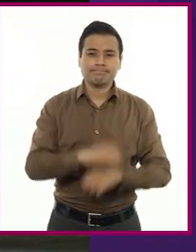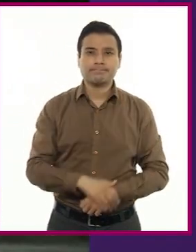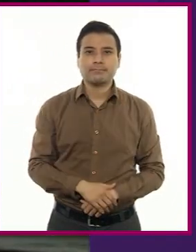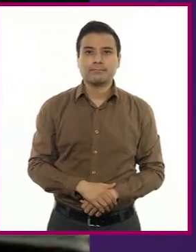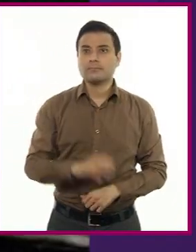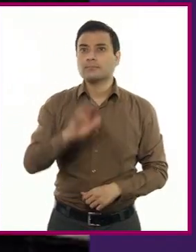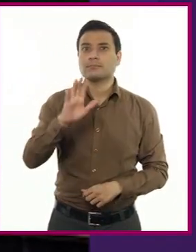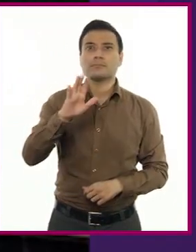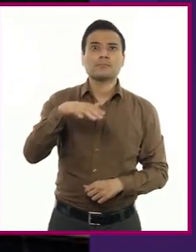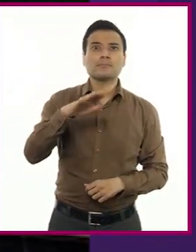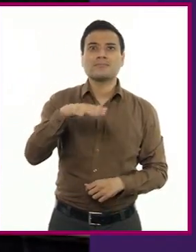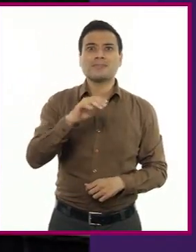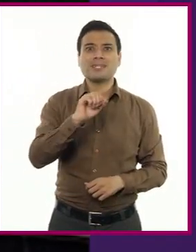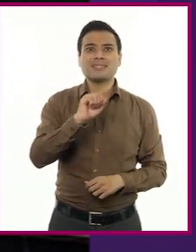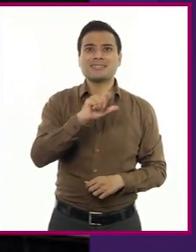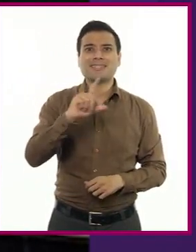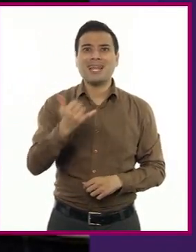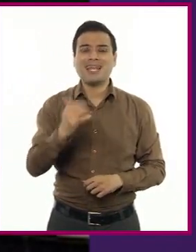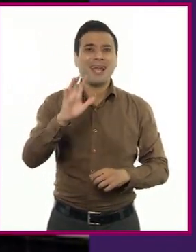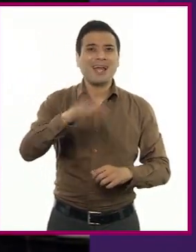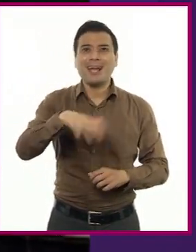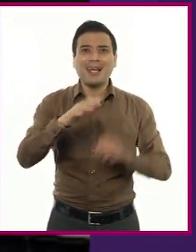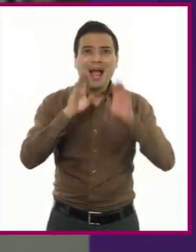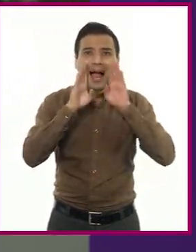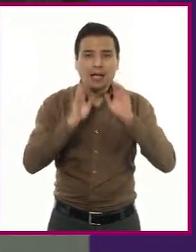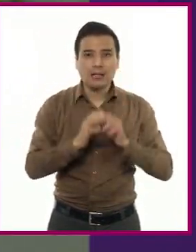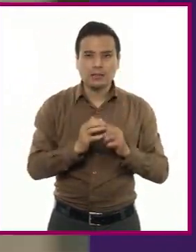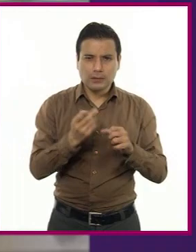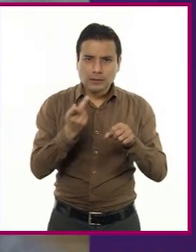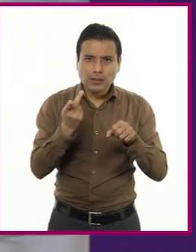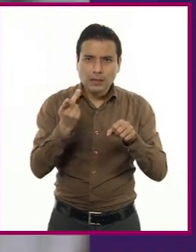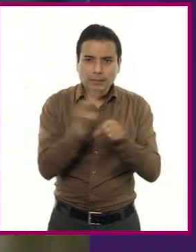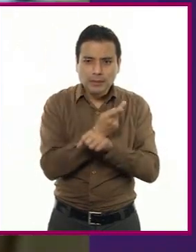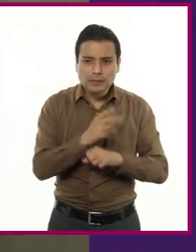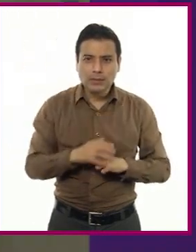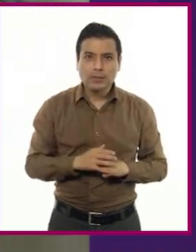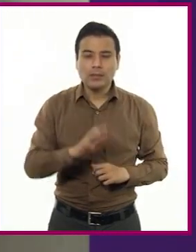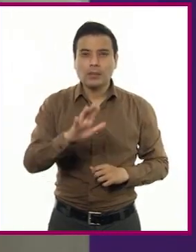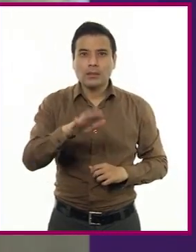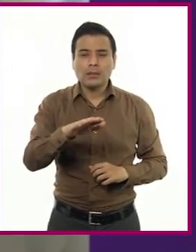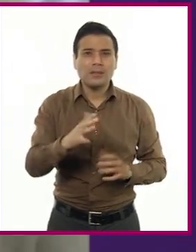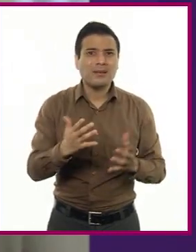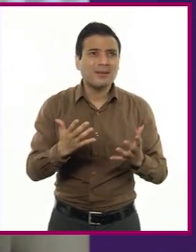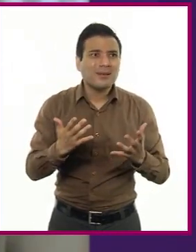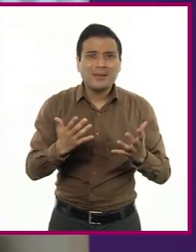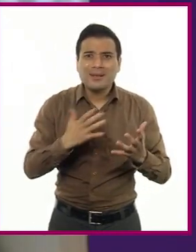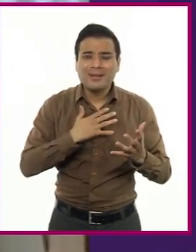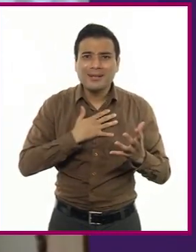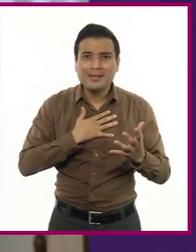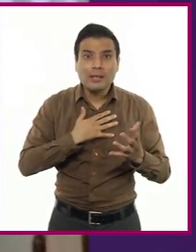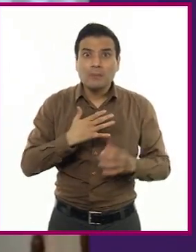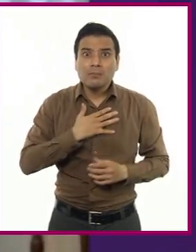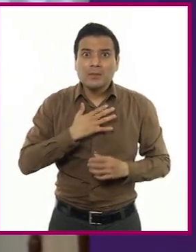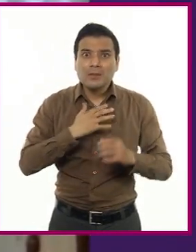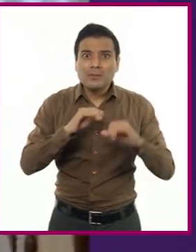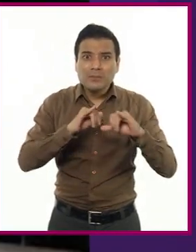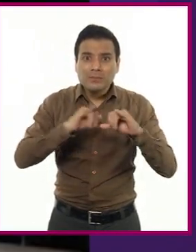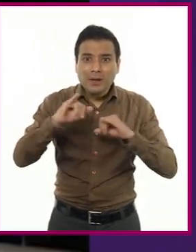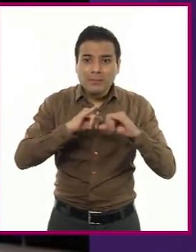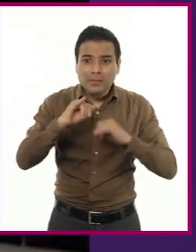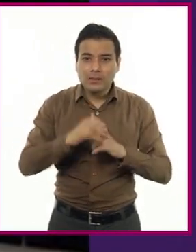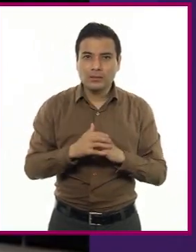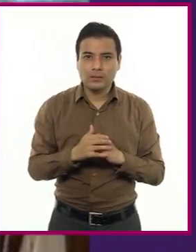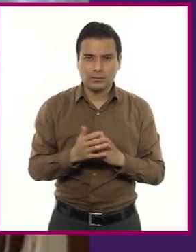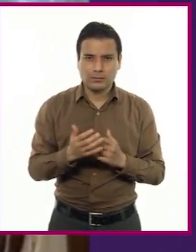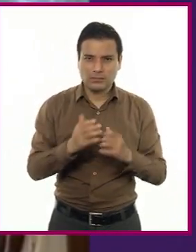Sally! Sally! What's the matter, Dizzy? Oh, Sally, I can't find the map. What